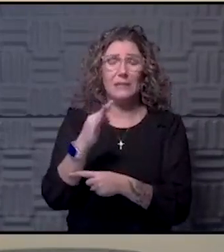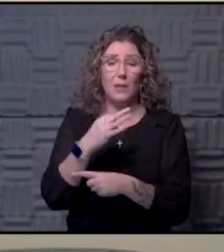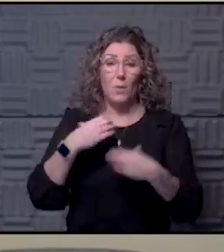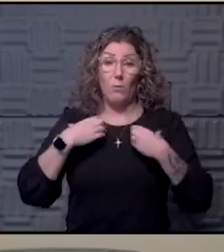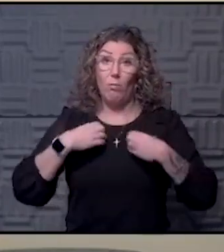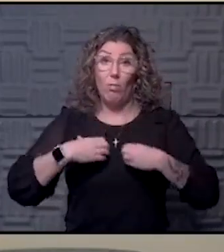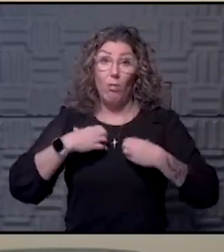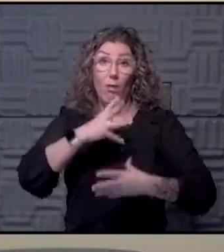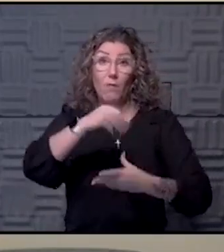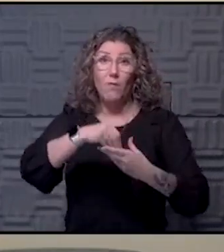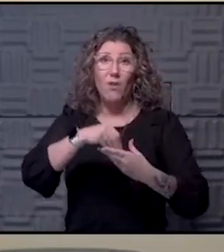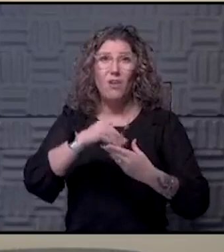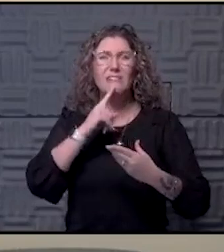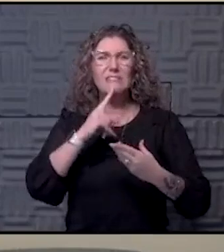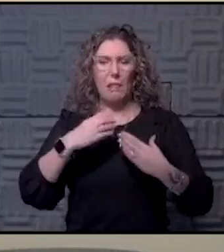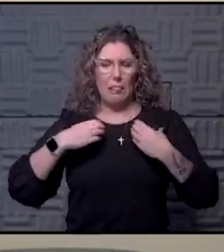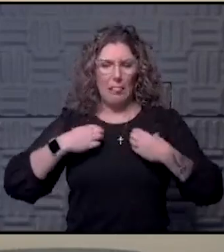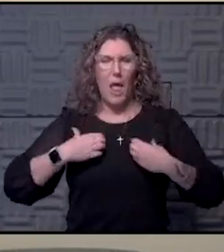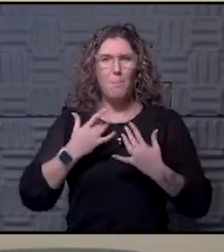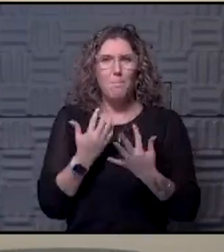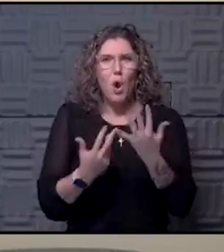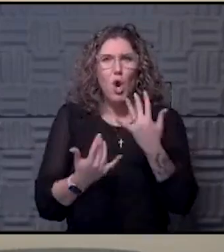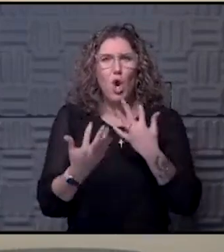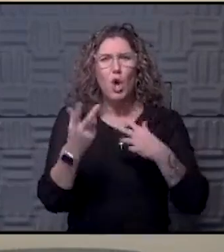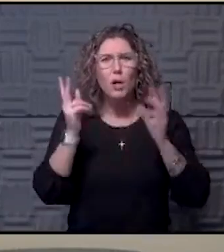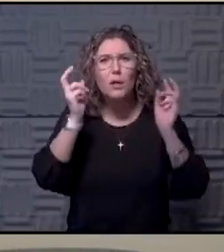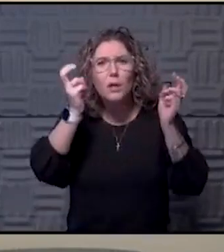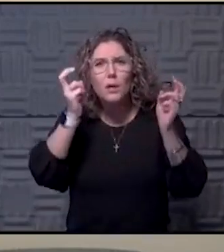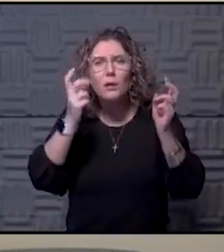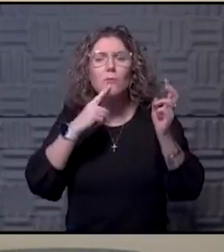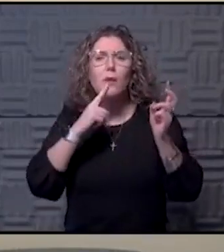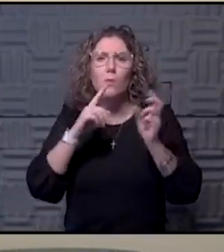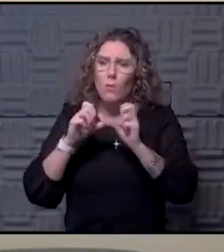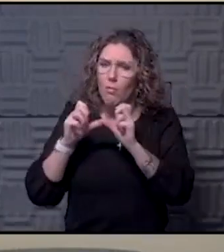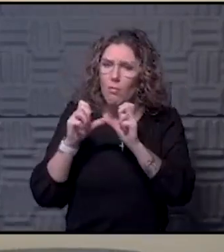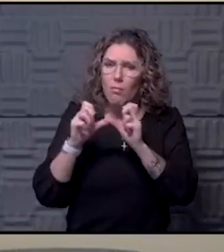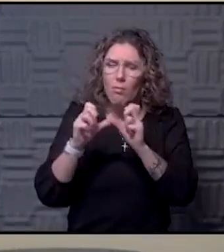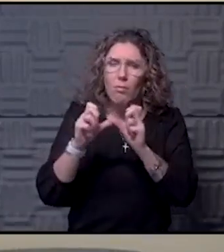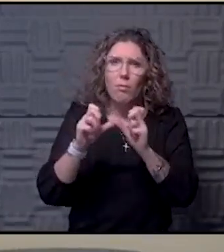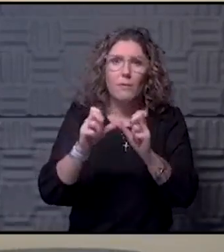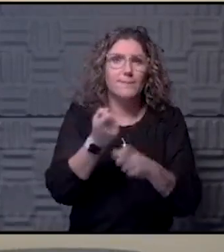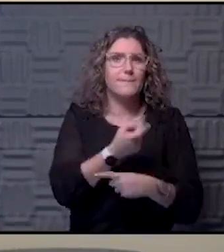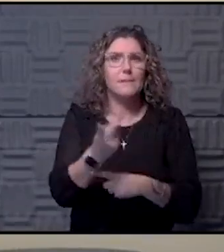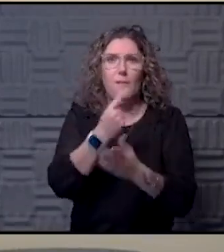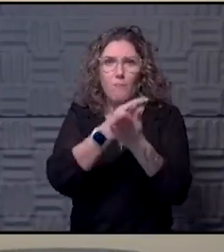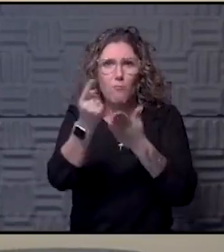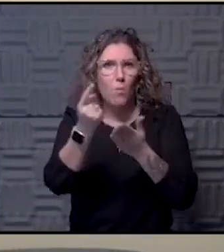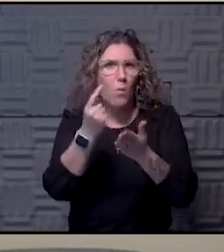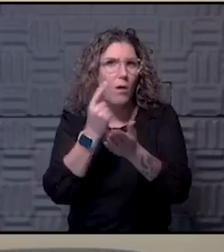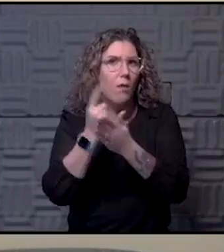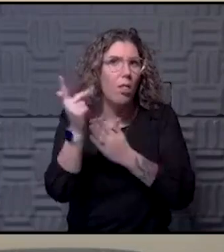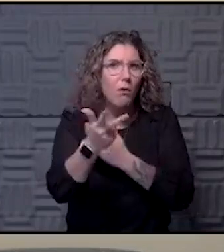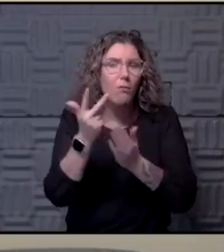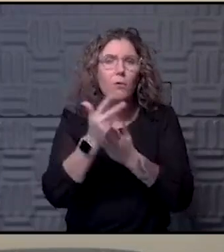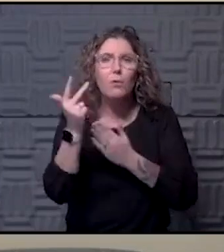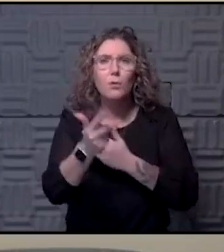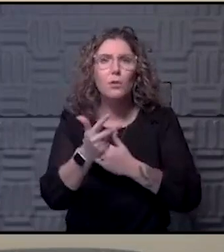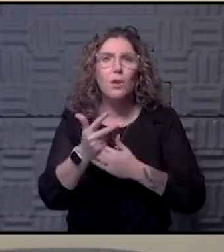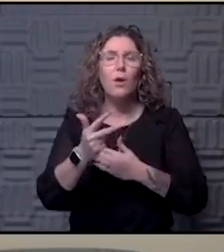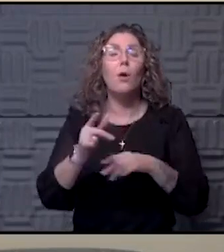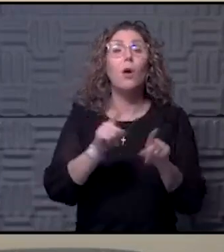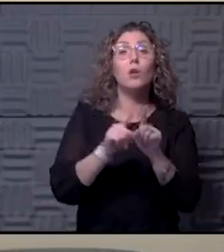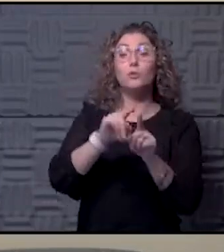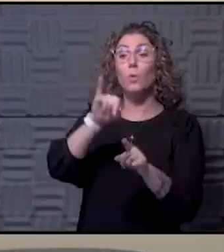this kind of lung burn. And so sometimes that lung burn really lingers on for several weeks. Joint pains, kind of diffuse